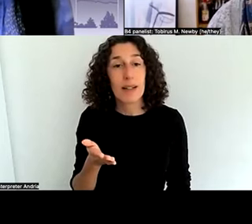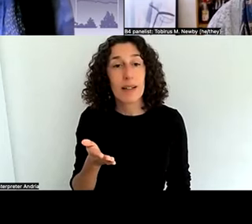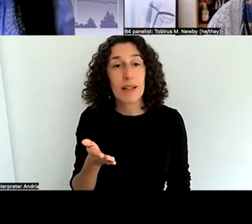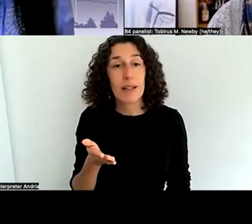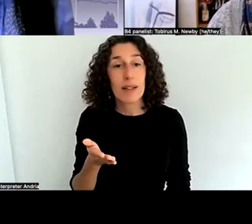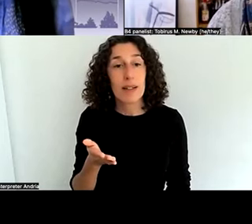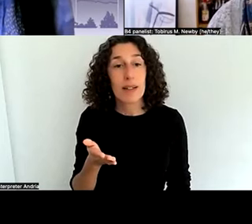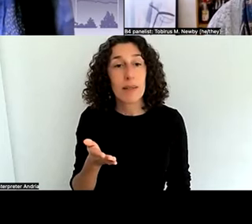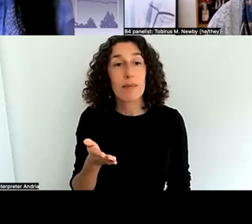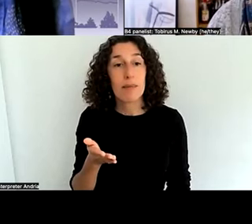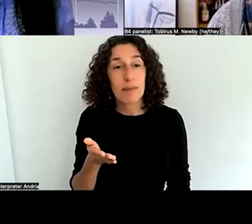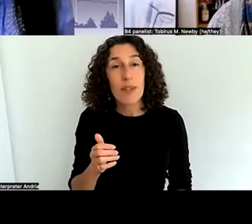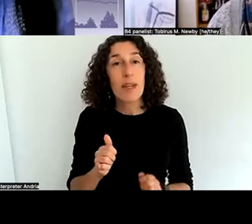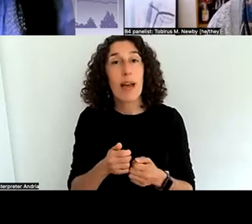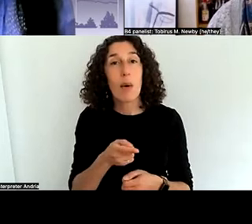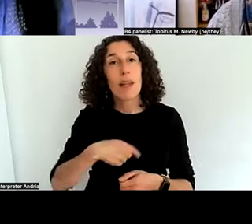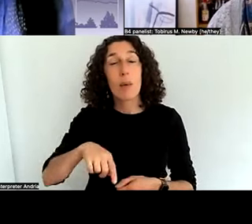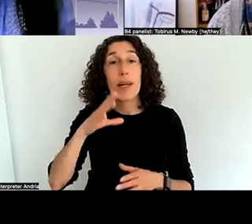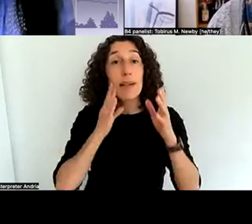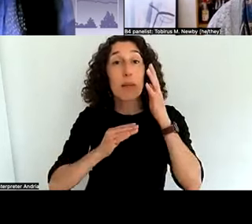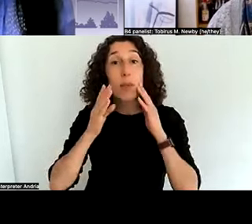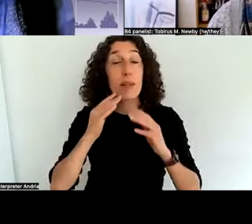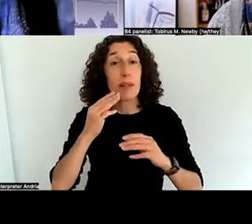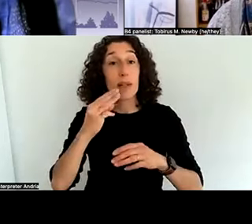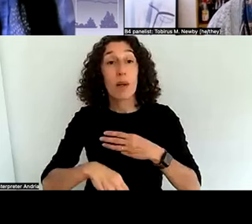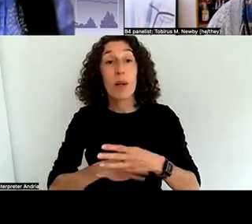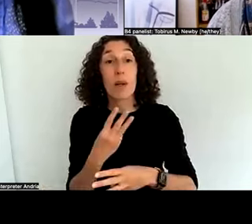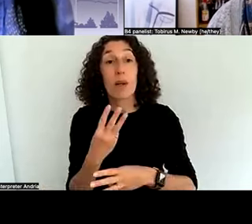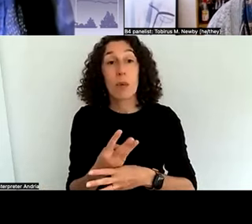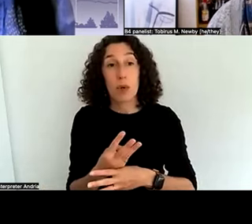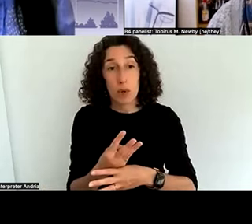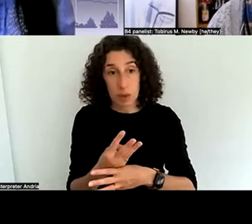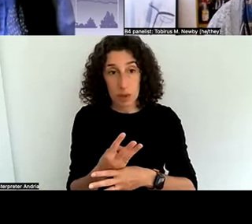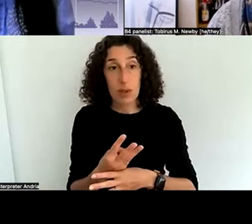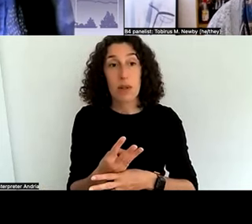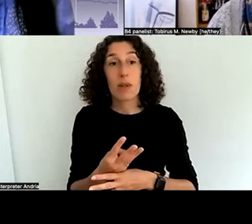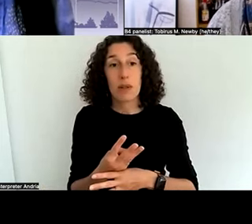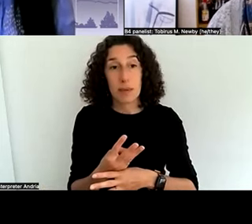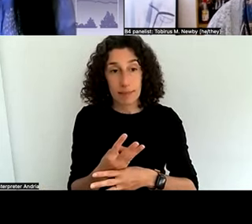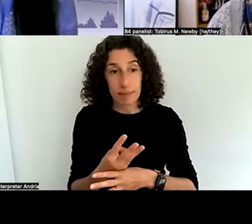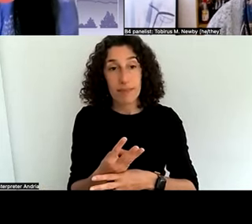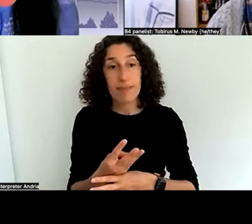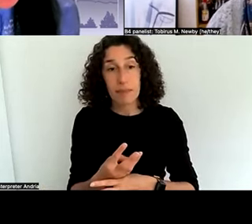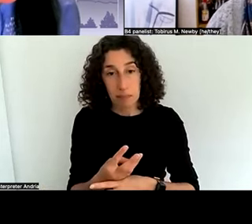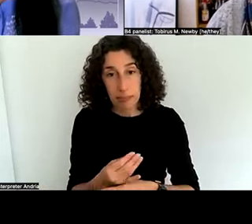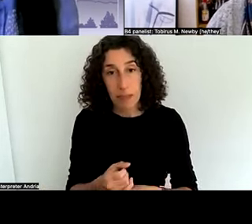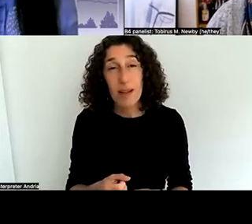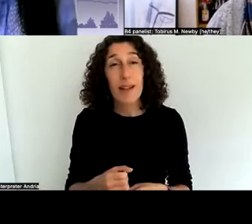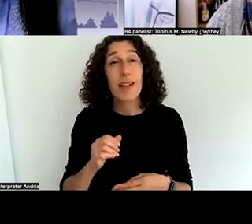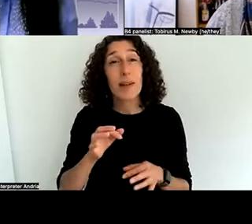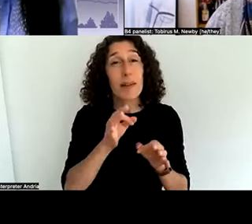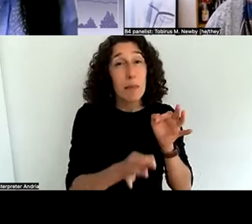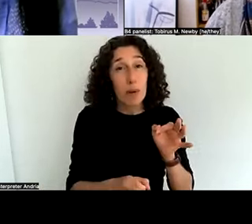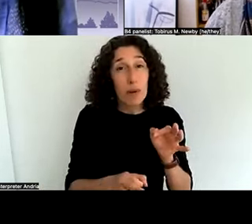they're experiencing the world. It seems so simple, but yet it seems so complicated as